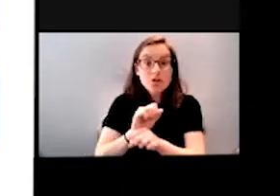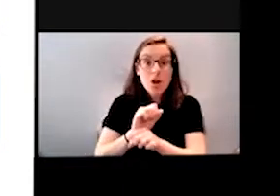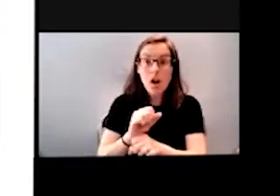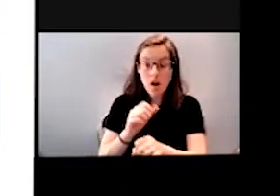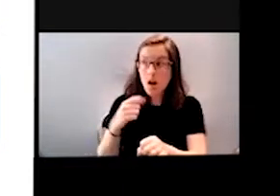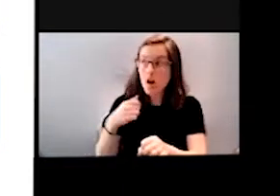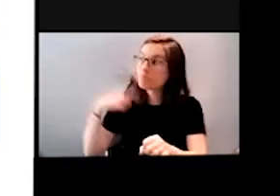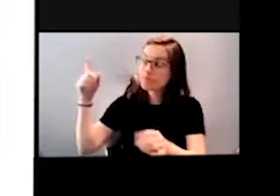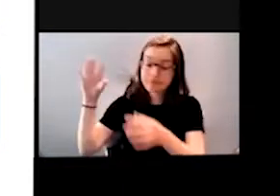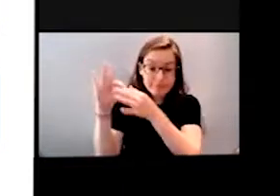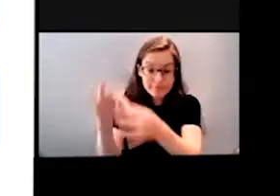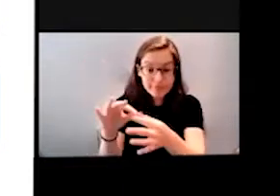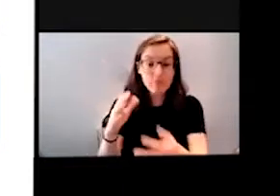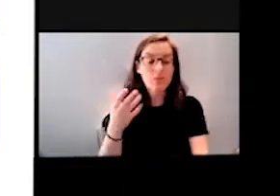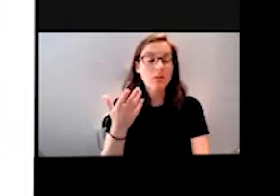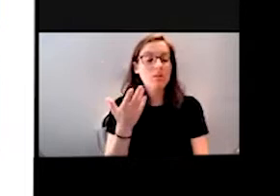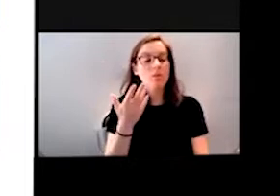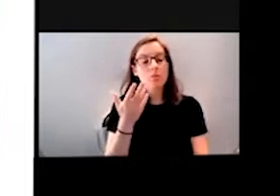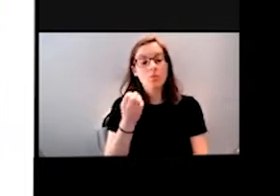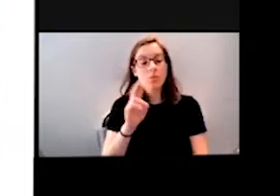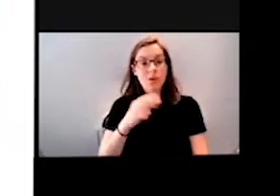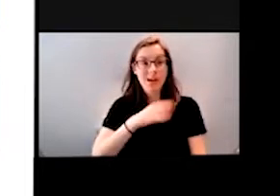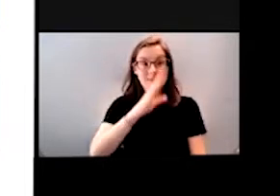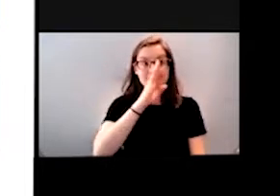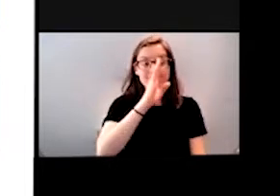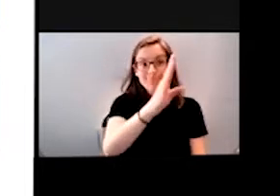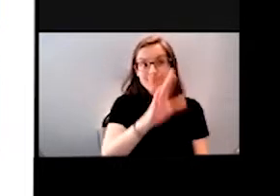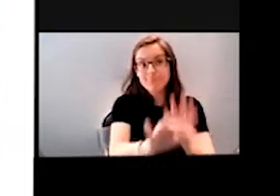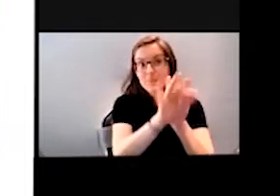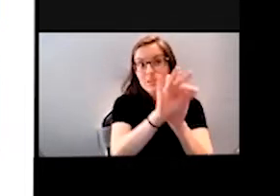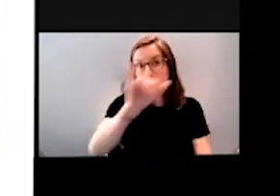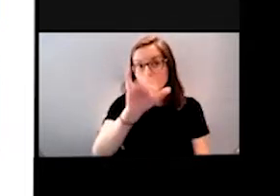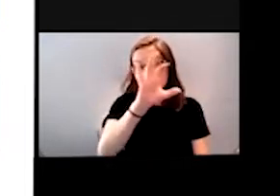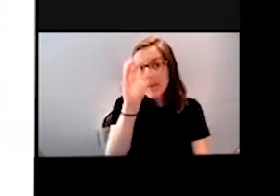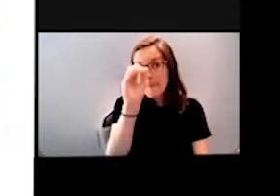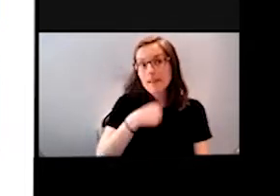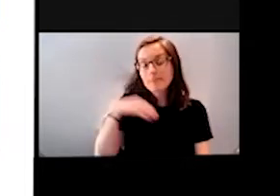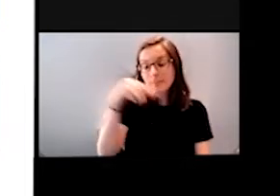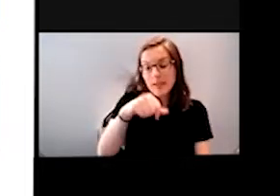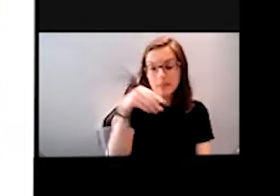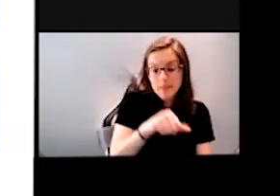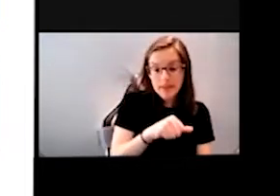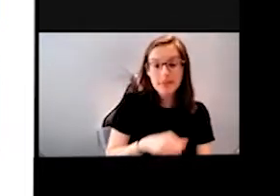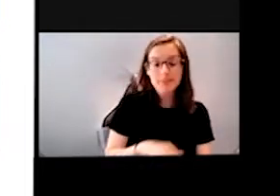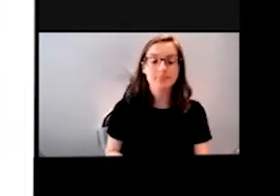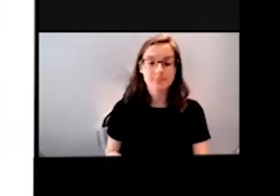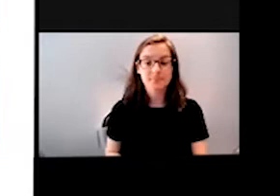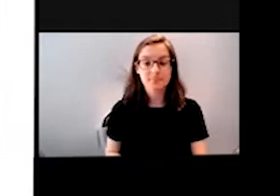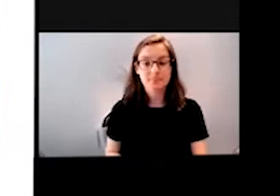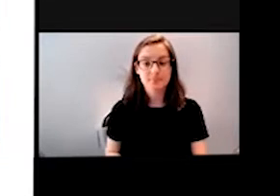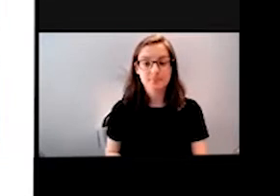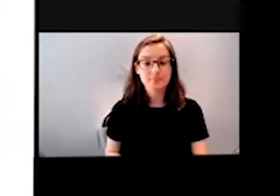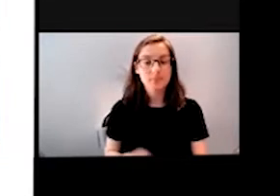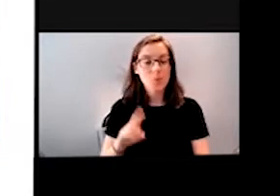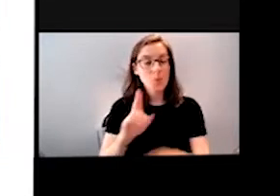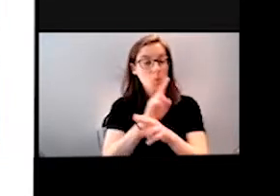be through going through a carrier directly for insurance or purchasing insurance through the Health